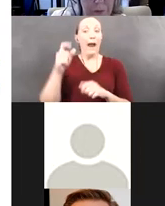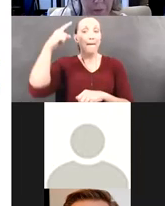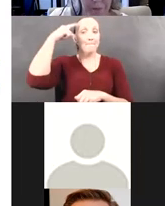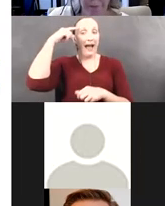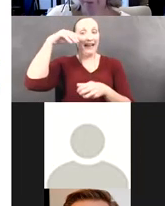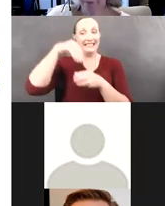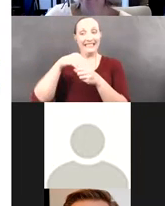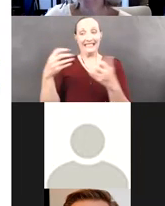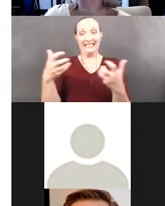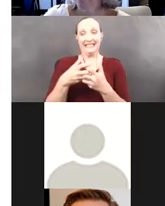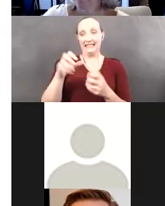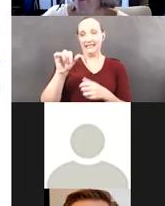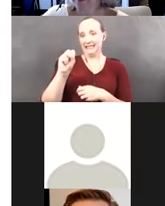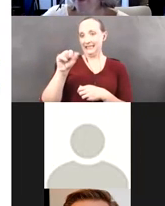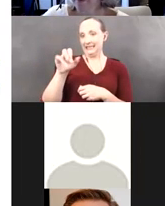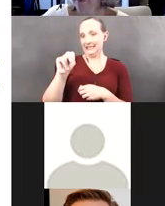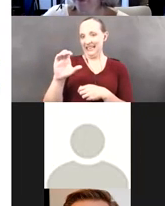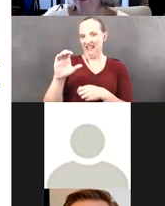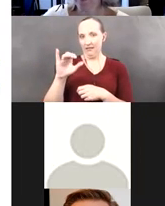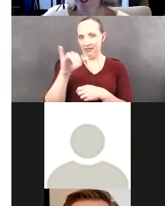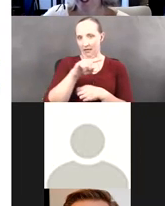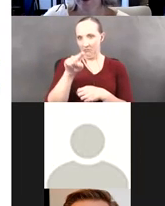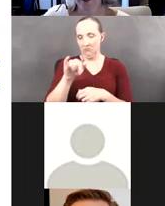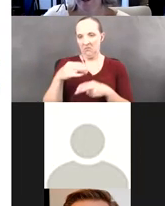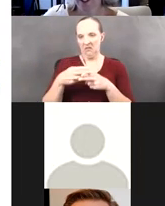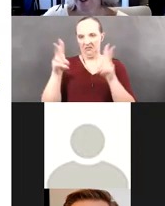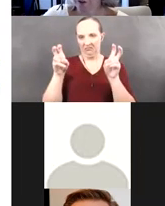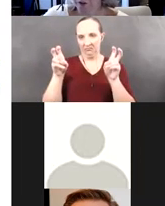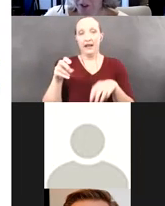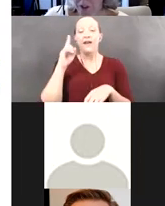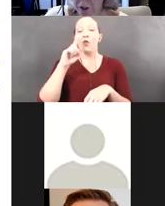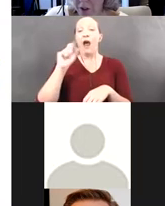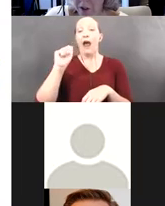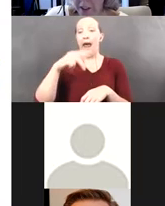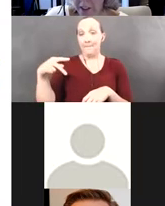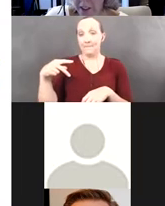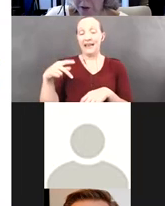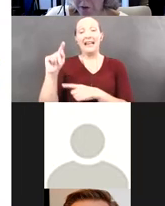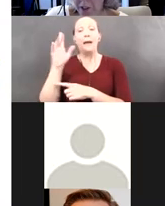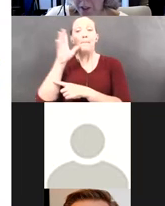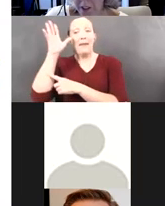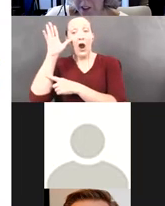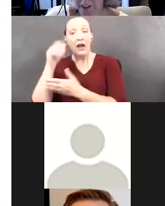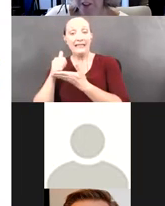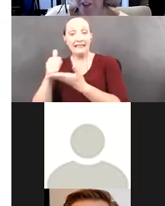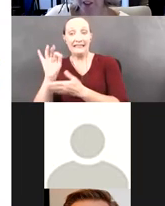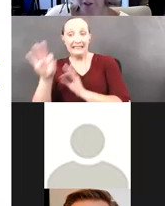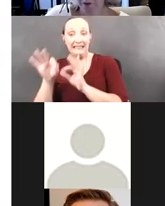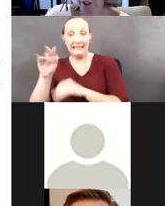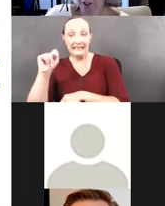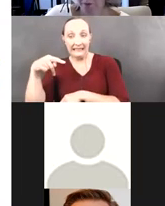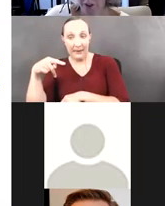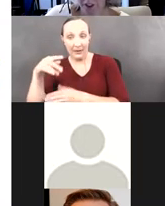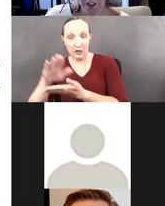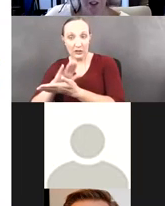app. los I'm going to recursos de demonstrate lecciones y how to get exámenes to de the Great parent tip Minds. sheets, Voy a demostrar cómo lesson llegar a las videos, hojas de consejos virtual para los